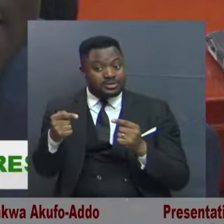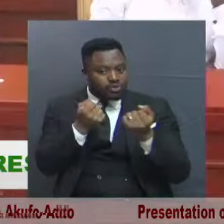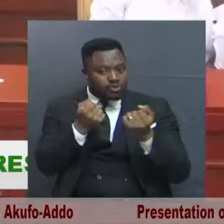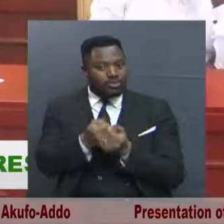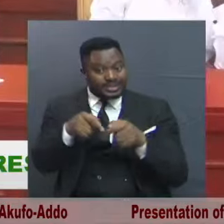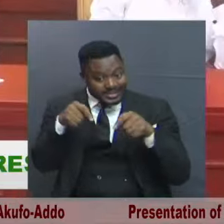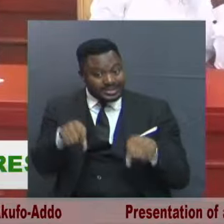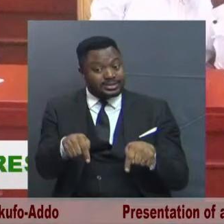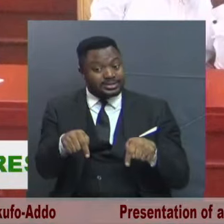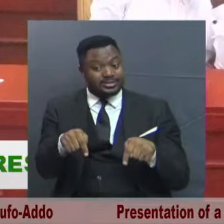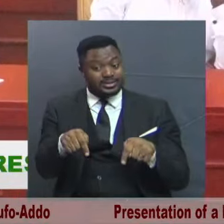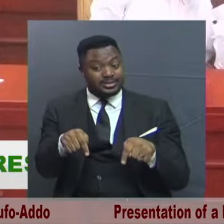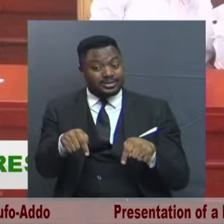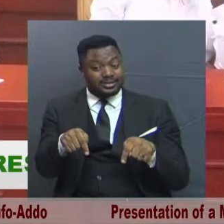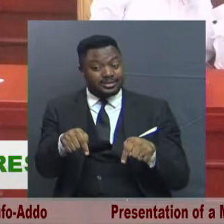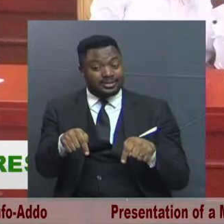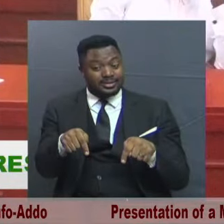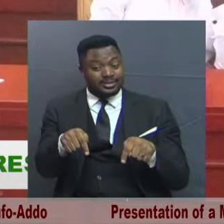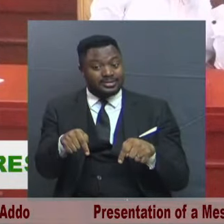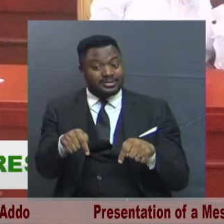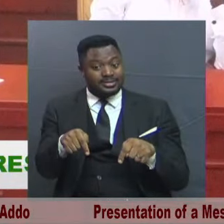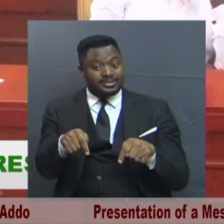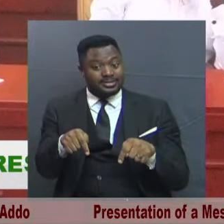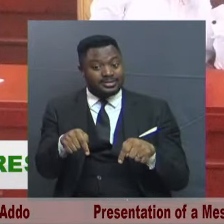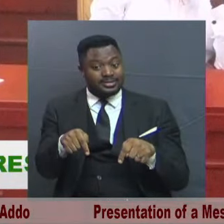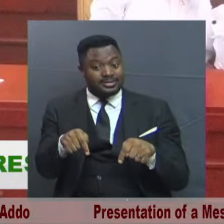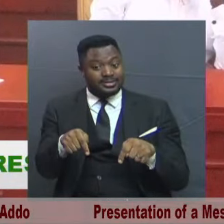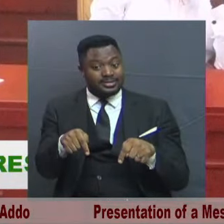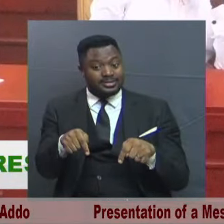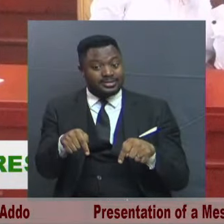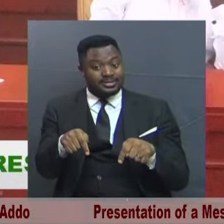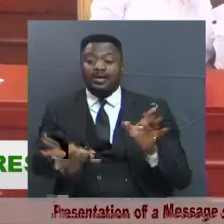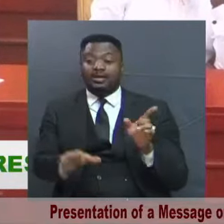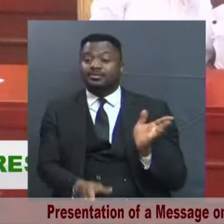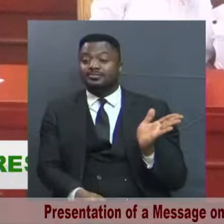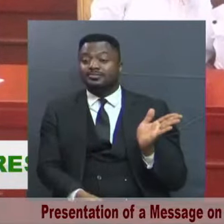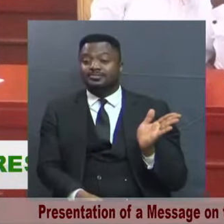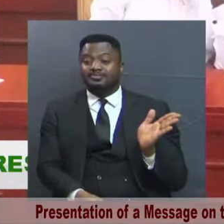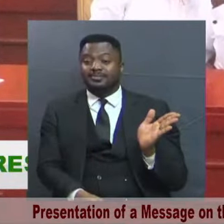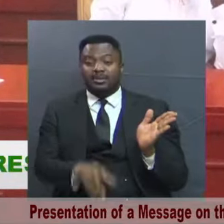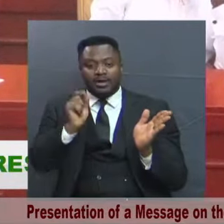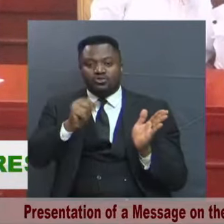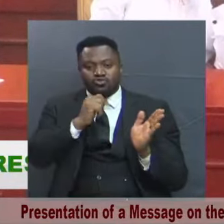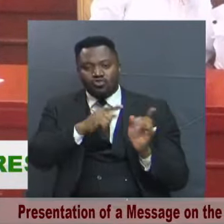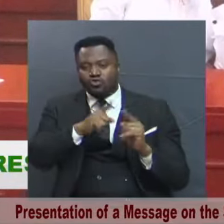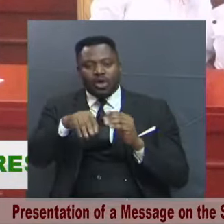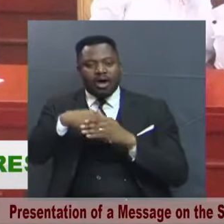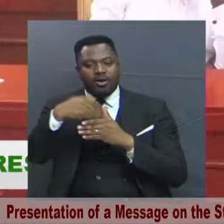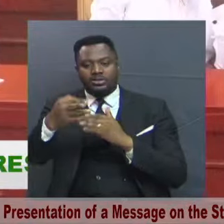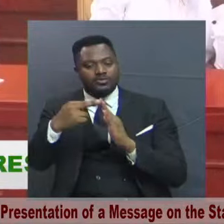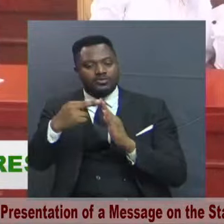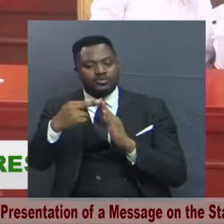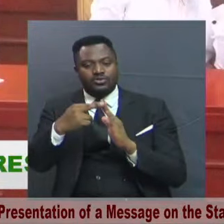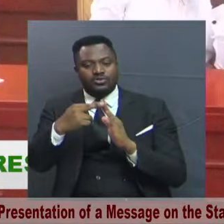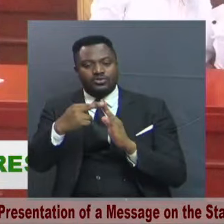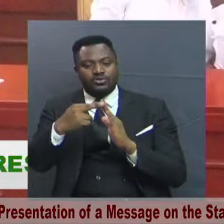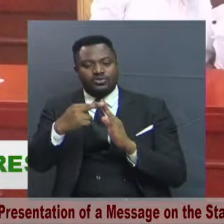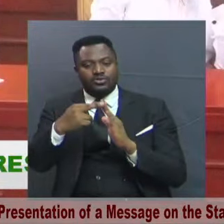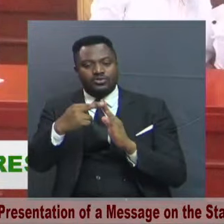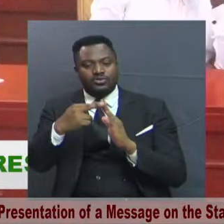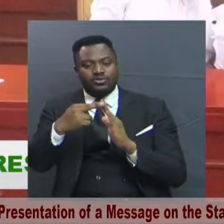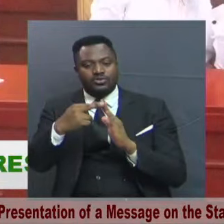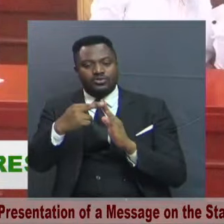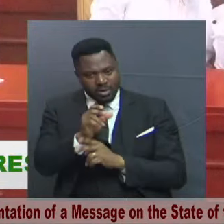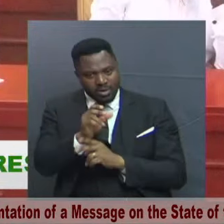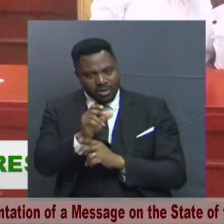this motion the rules of the house are very clear it shouldn't go outside of the roofs Mr Speaker honorable